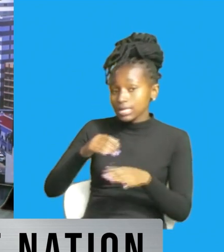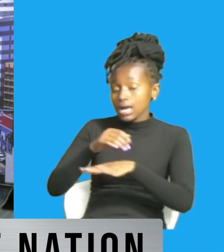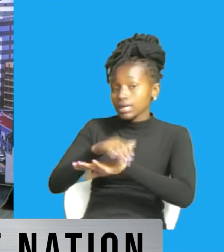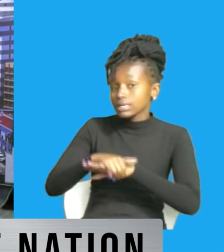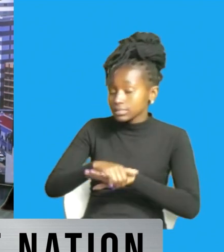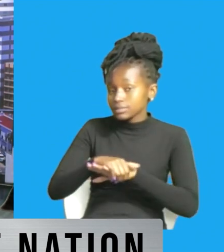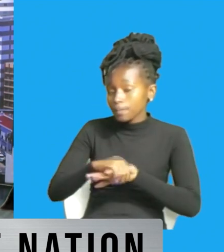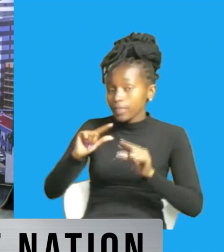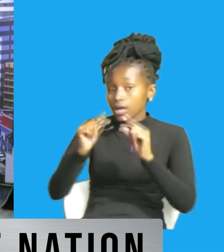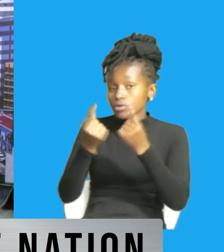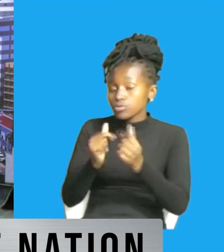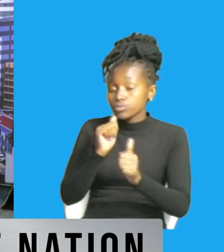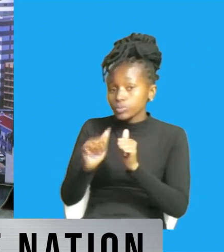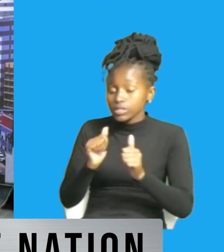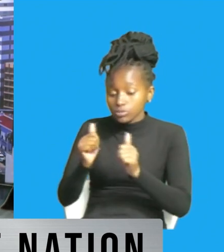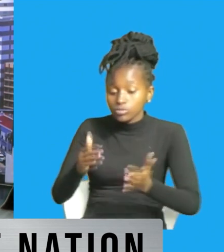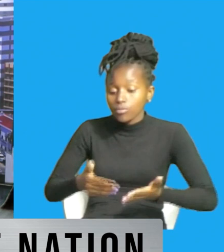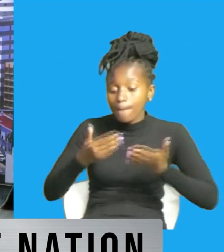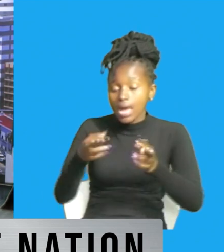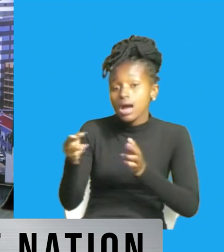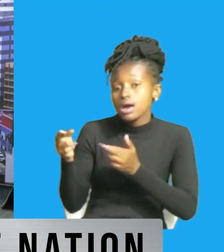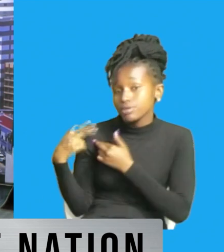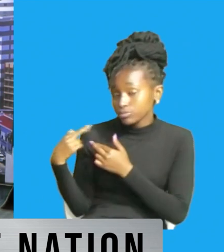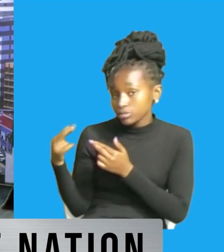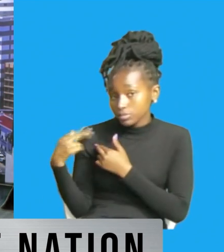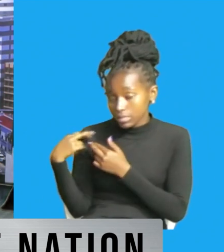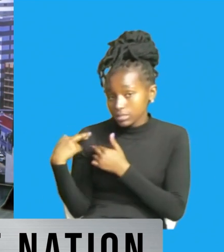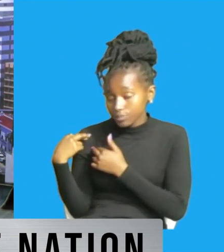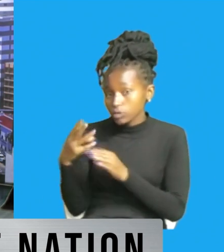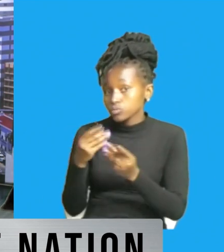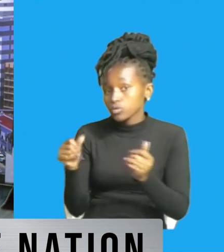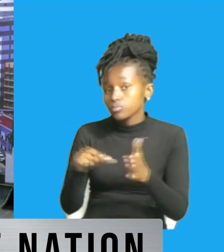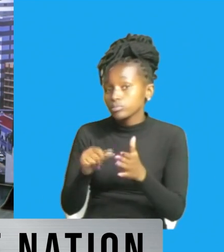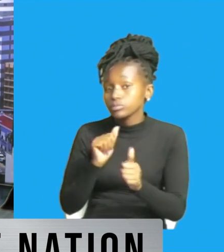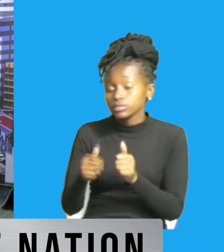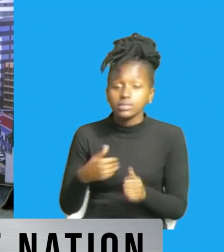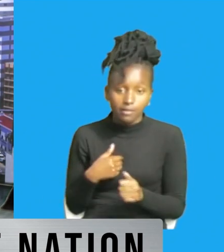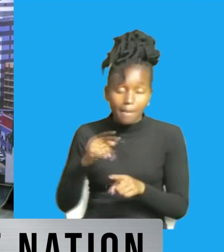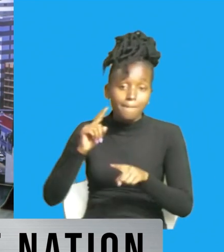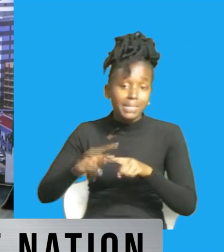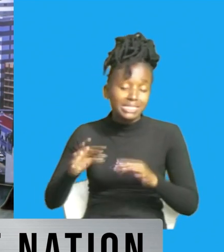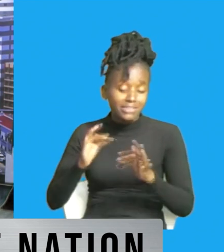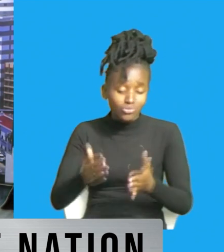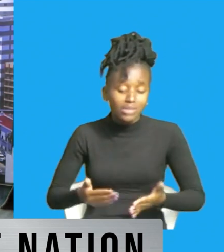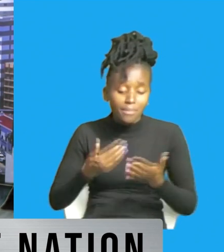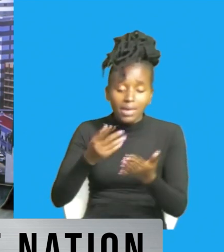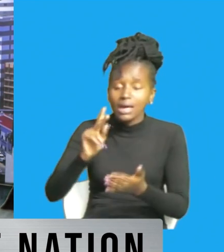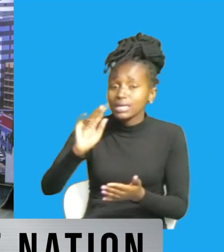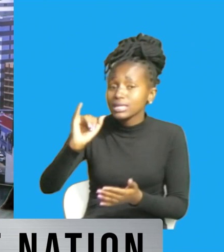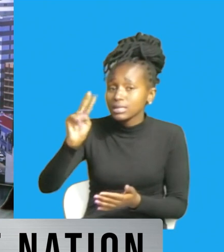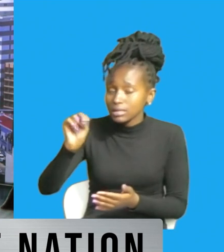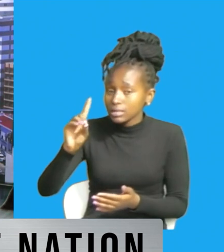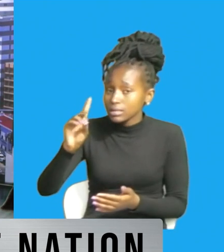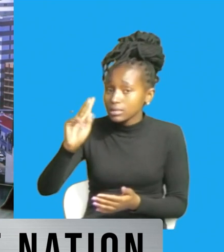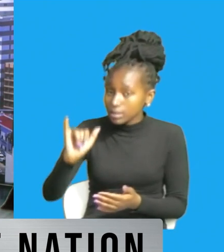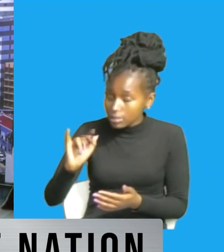task force that is dealing with this question, the larger issues of this question. Otherwise, if it is only Kindiki speaking, I believe it's just security,